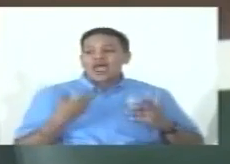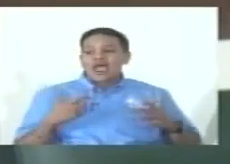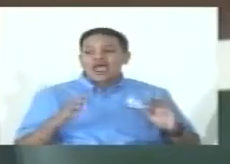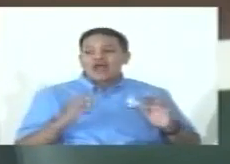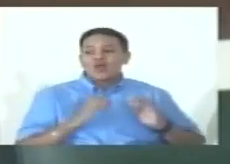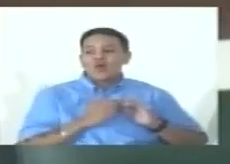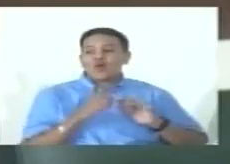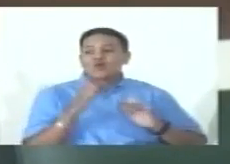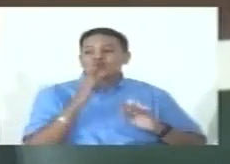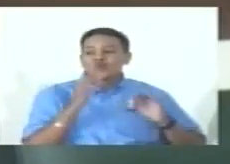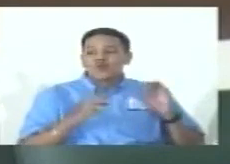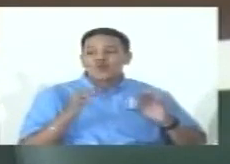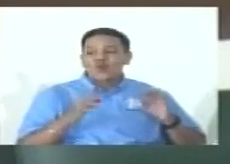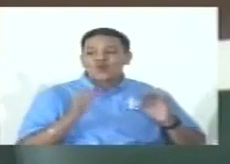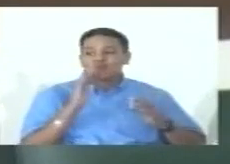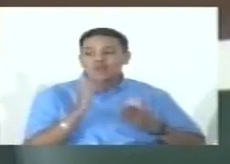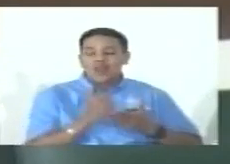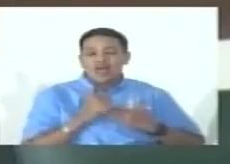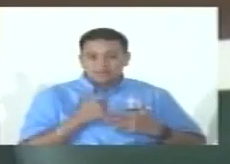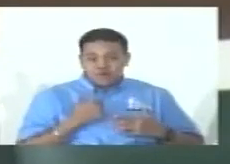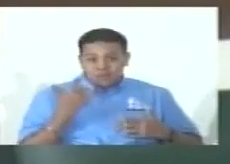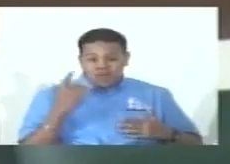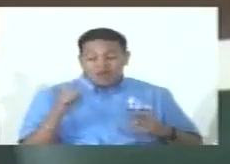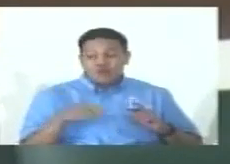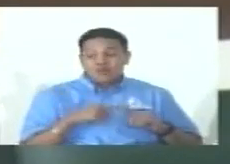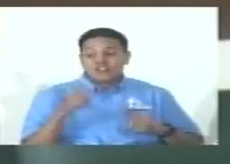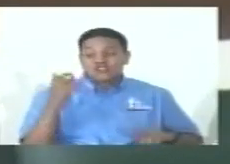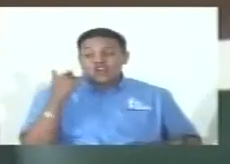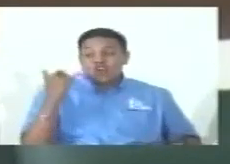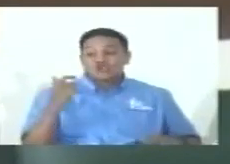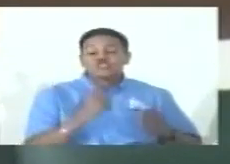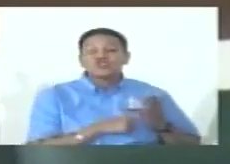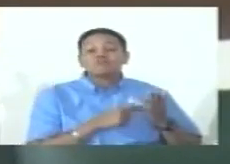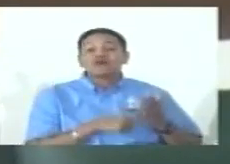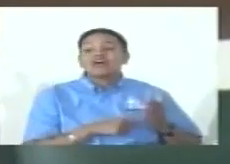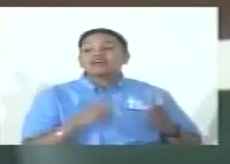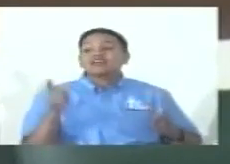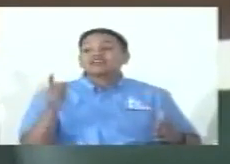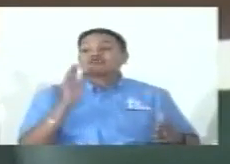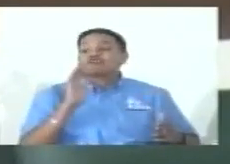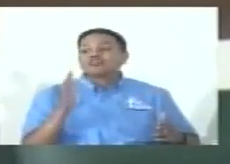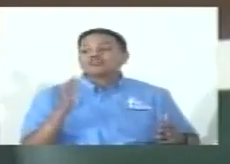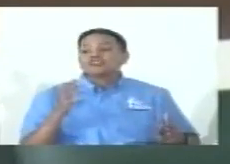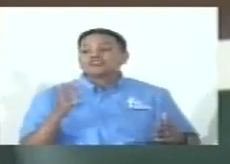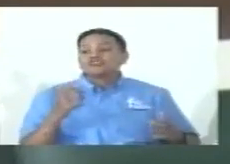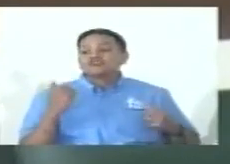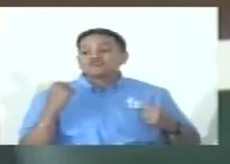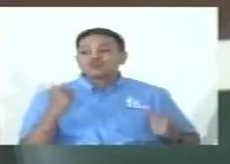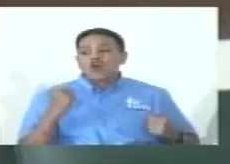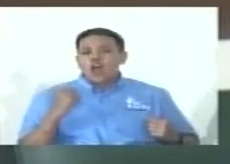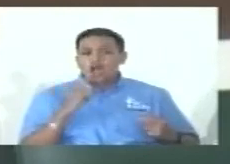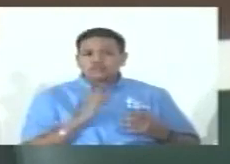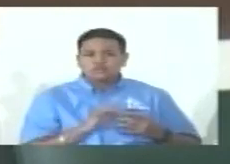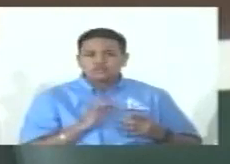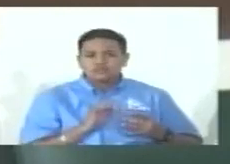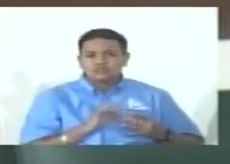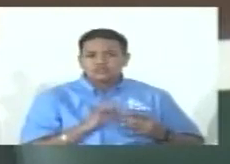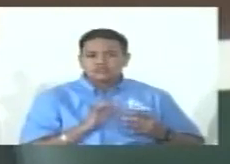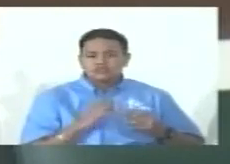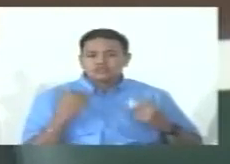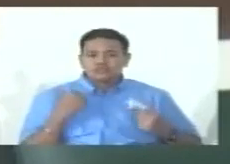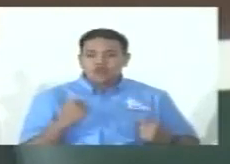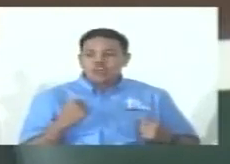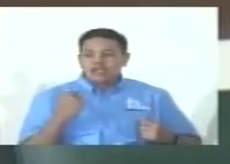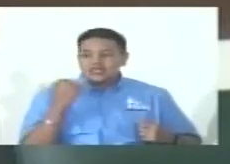the court case would help me. Because when she called sometimes, she would be very strong and strident. And if it